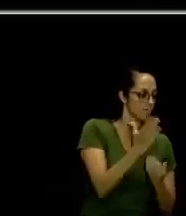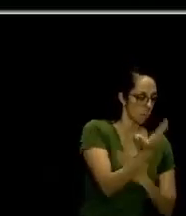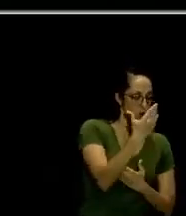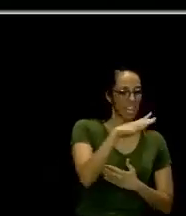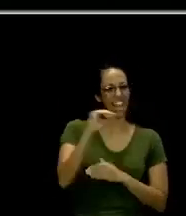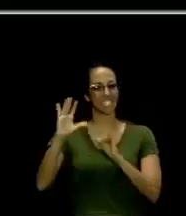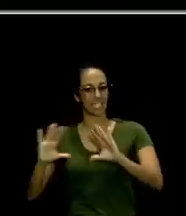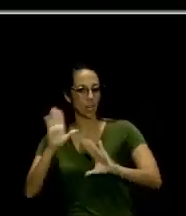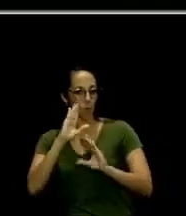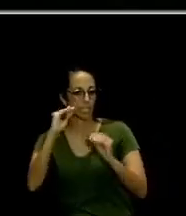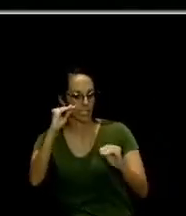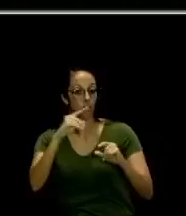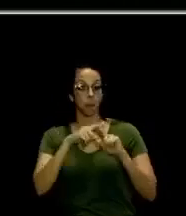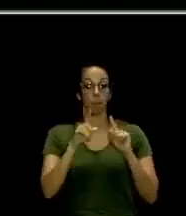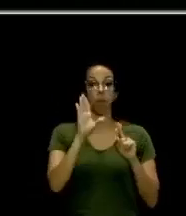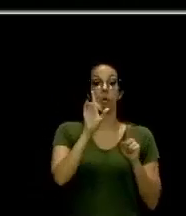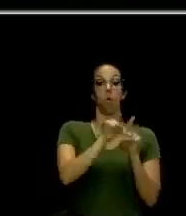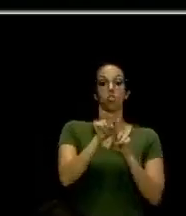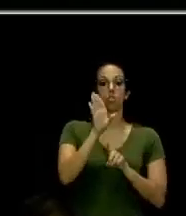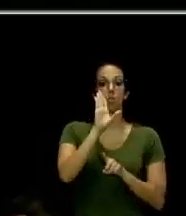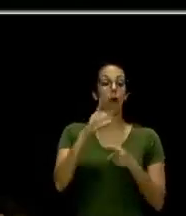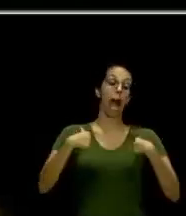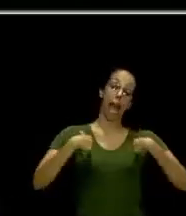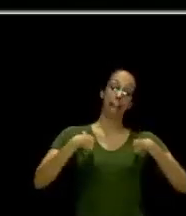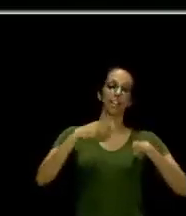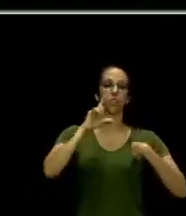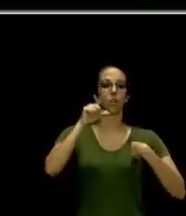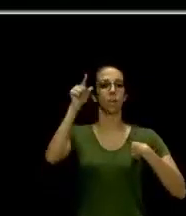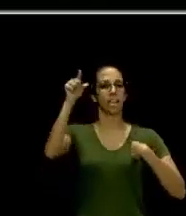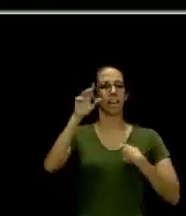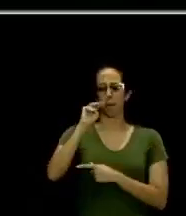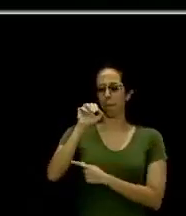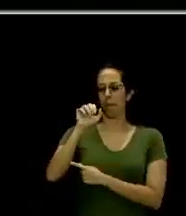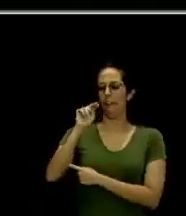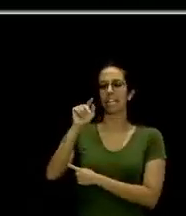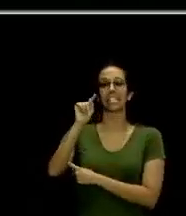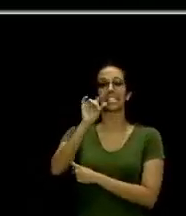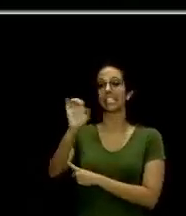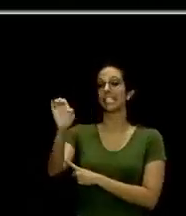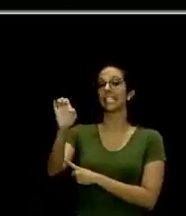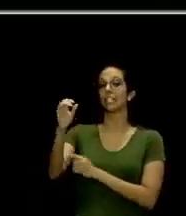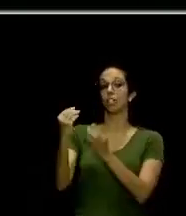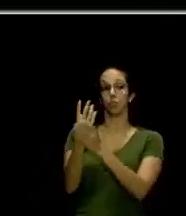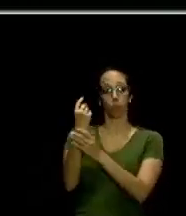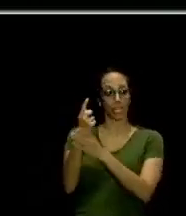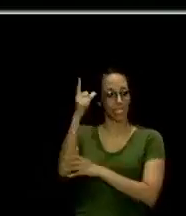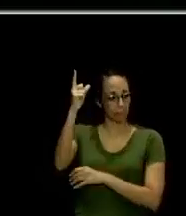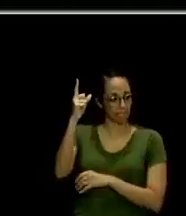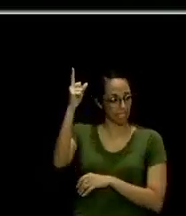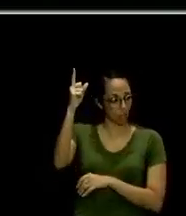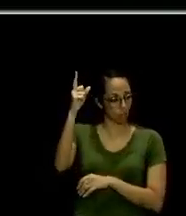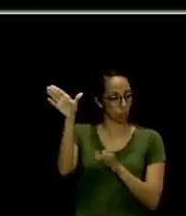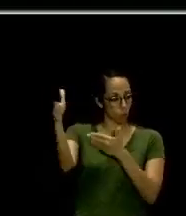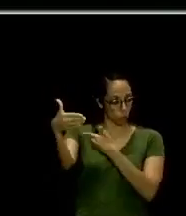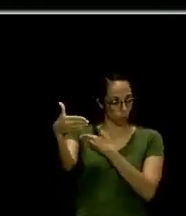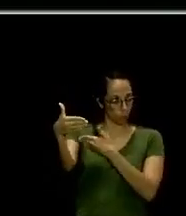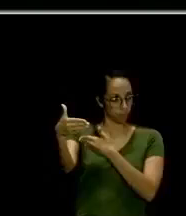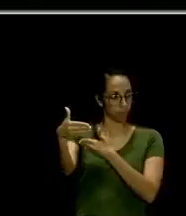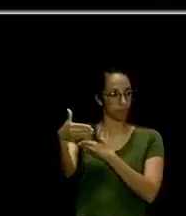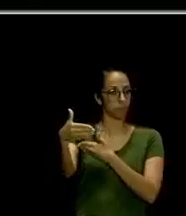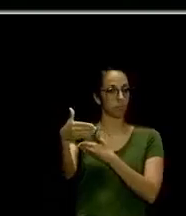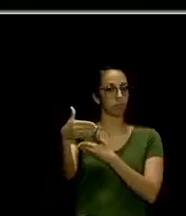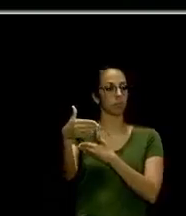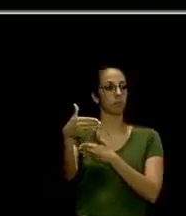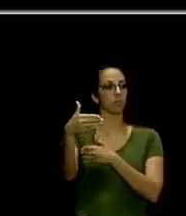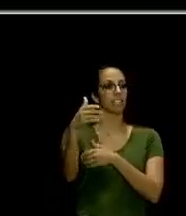but I will be in the Manatee Springs upstairs room